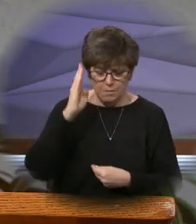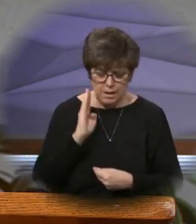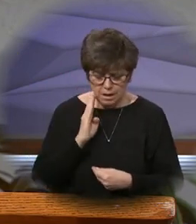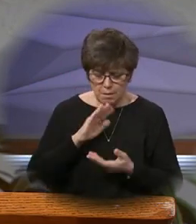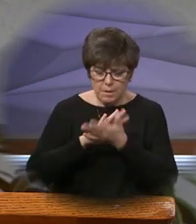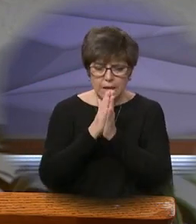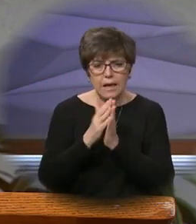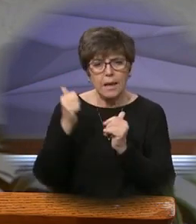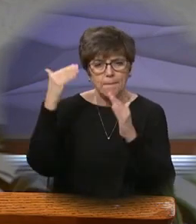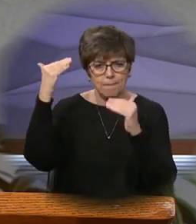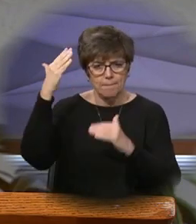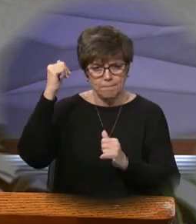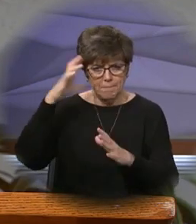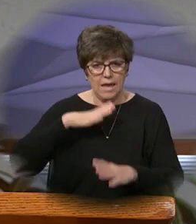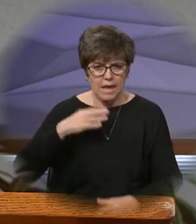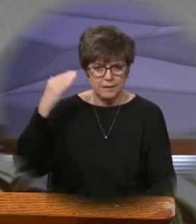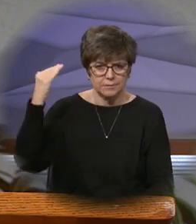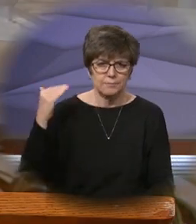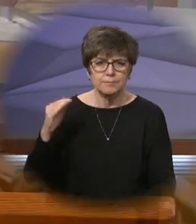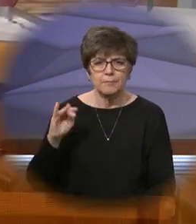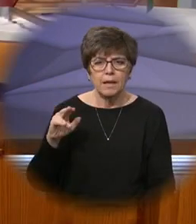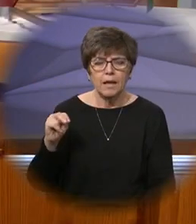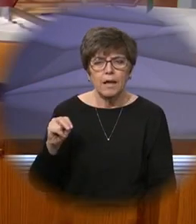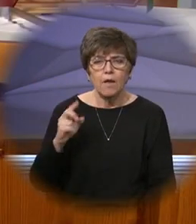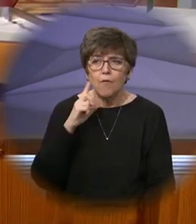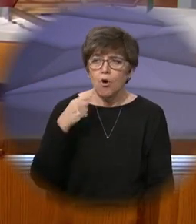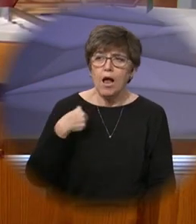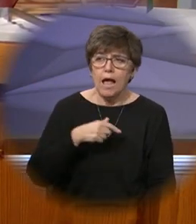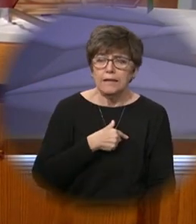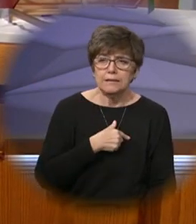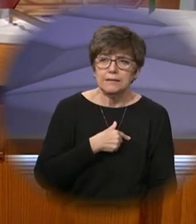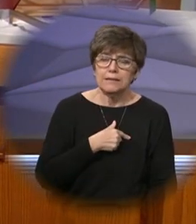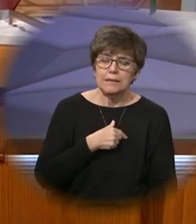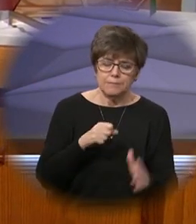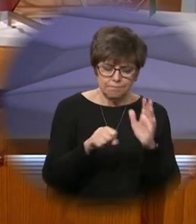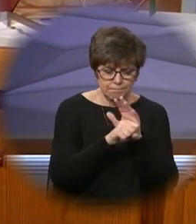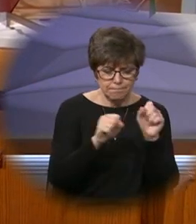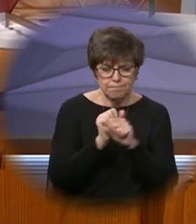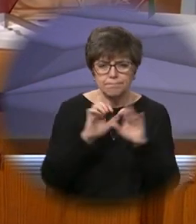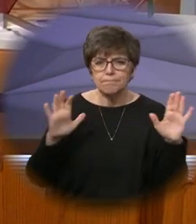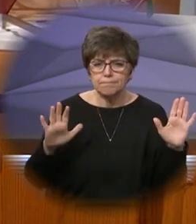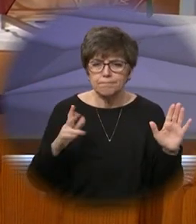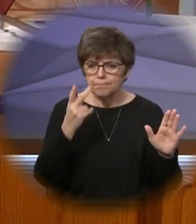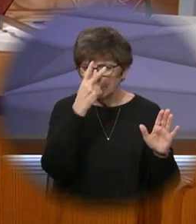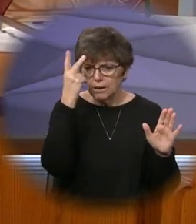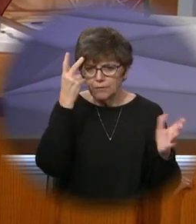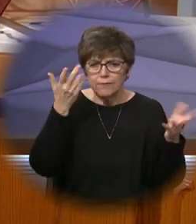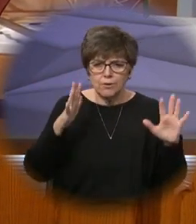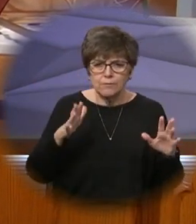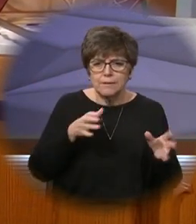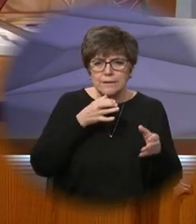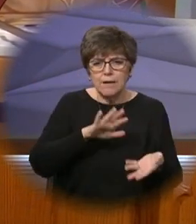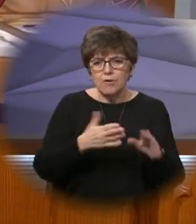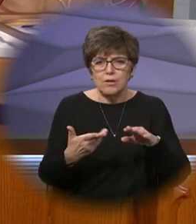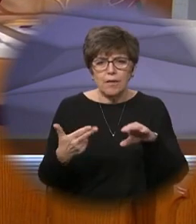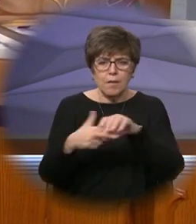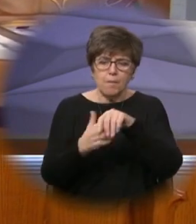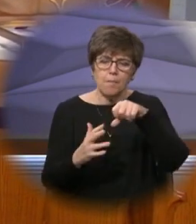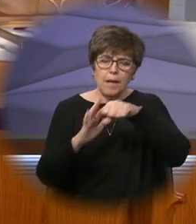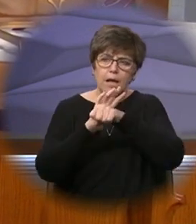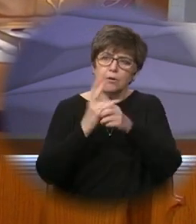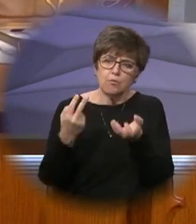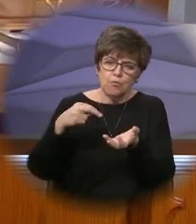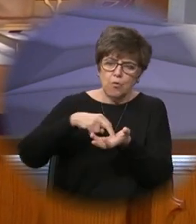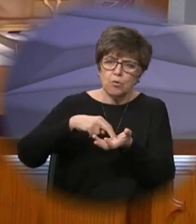Mary and became man. For our sake, he was crucified under Pontius Pilate. He suffered death and was buried and